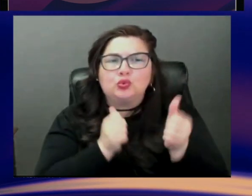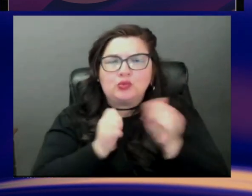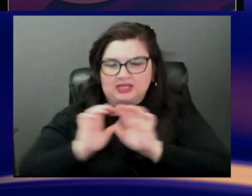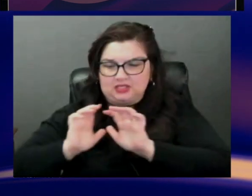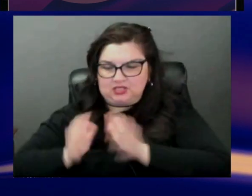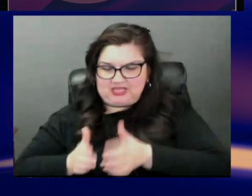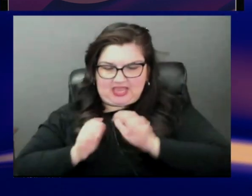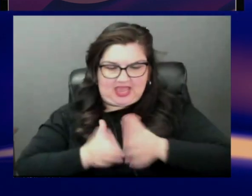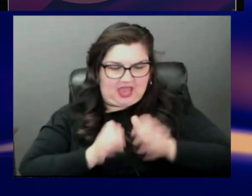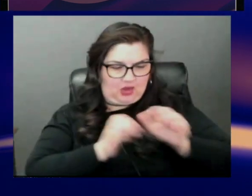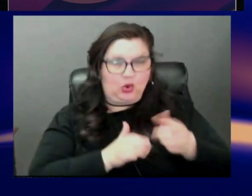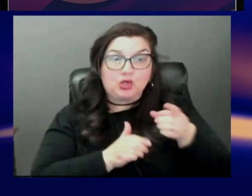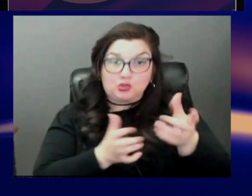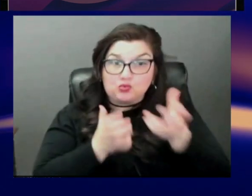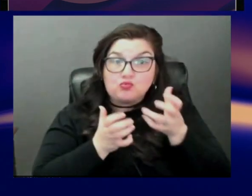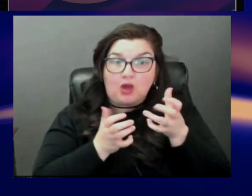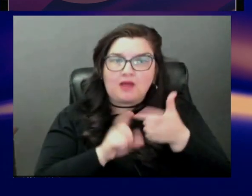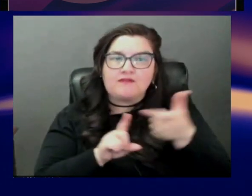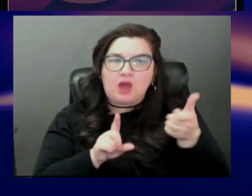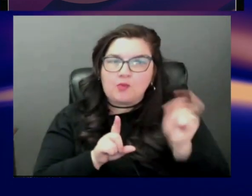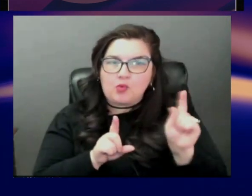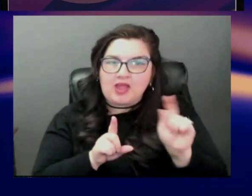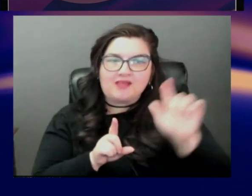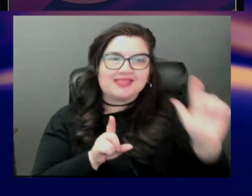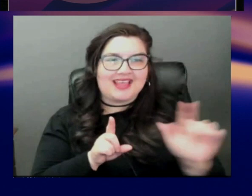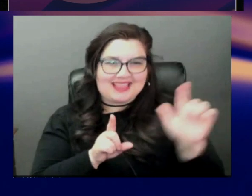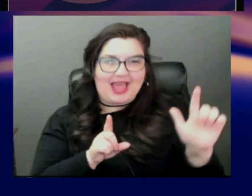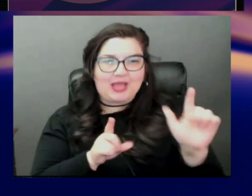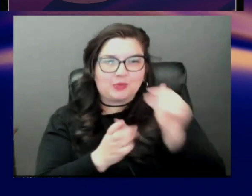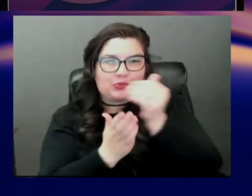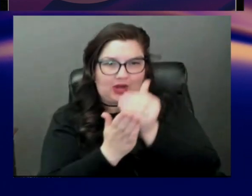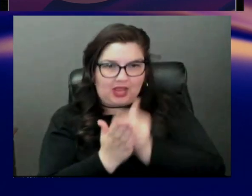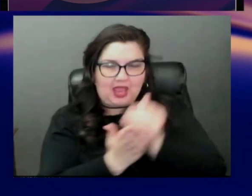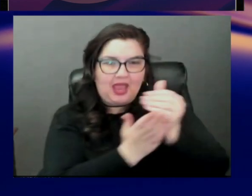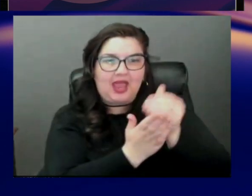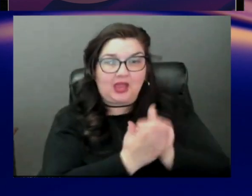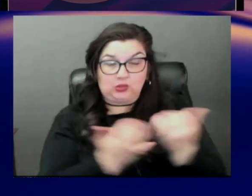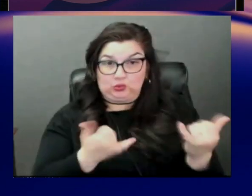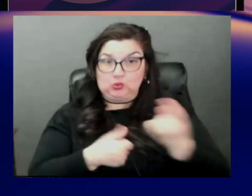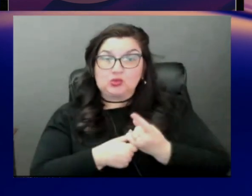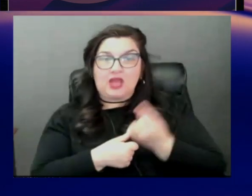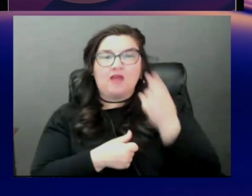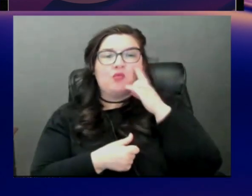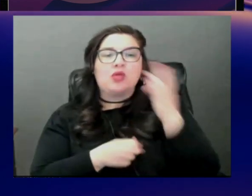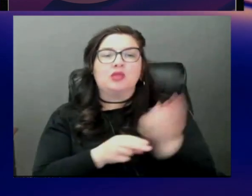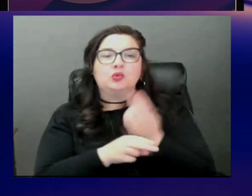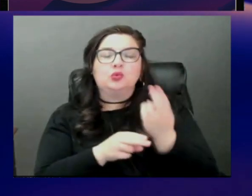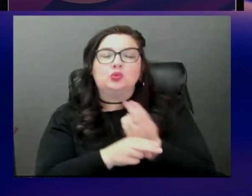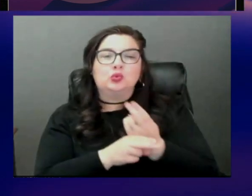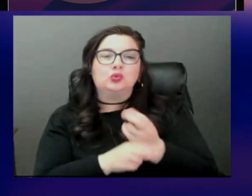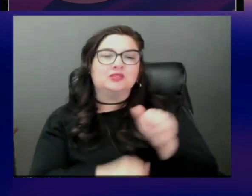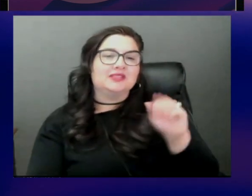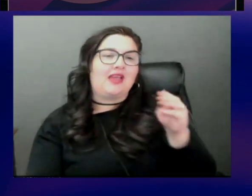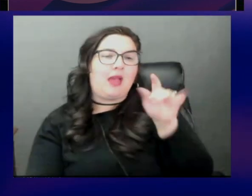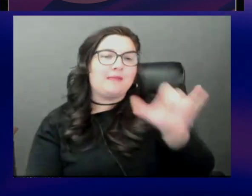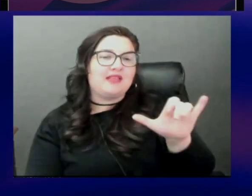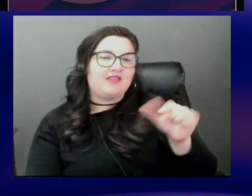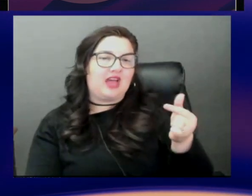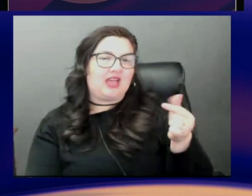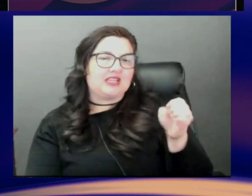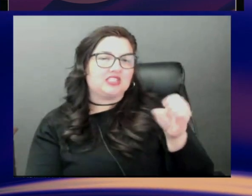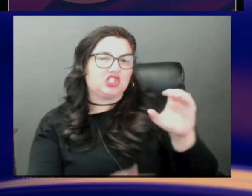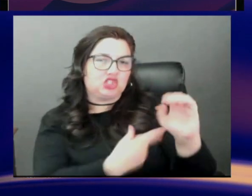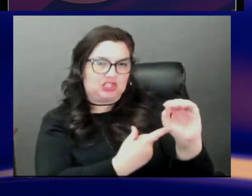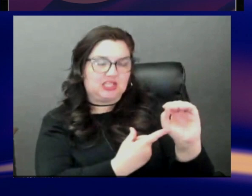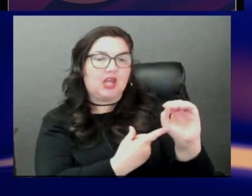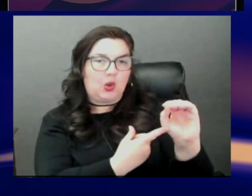from the libraries. And like I said, today what we're going to be working with is Amplify Geo. So the next step for me would be, since I'm going to be working